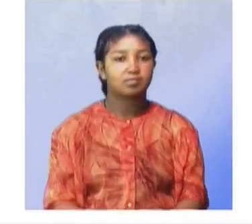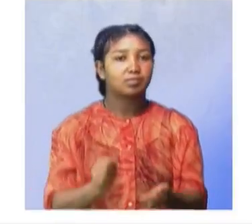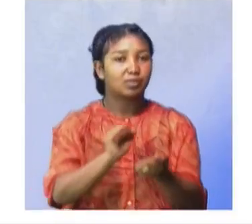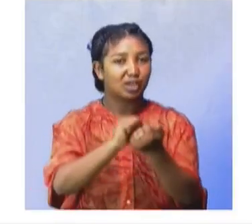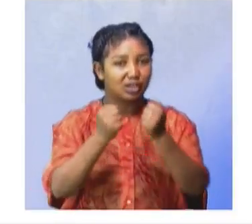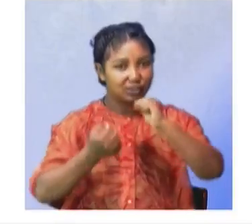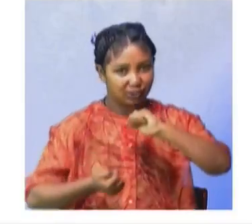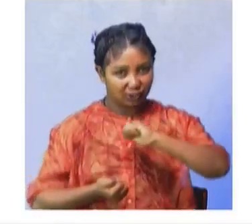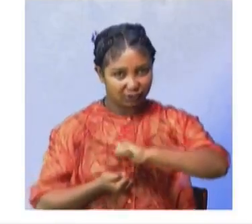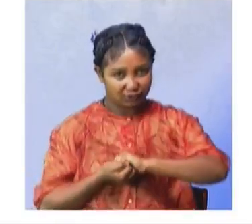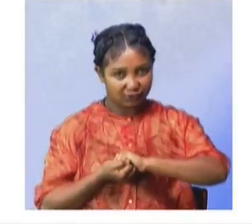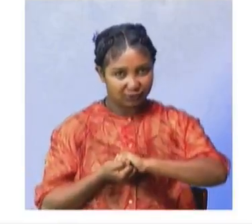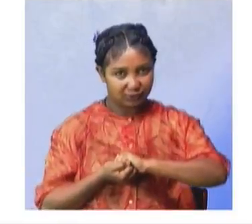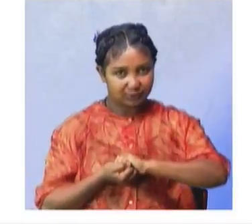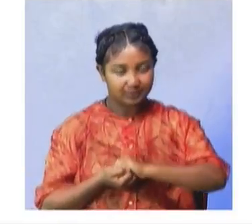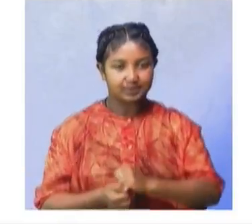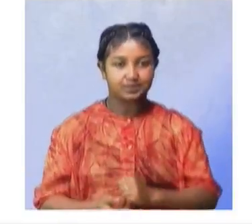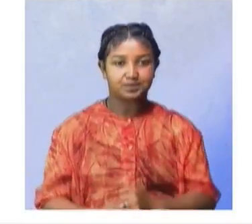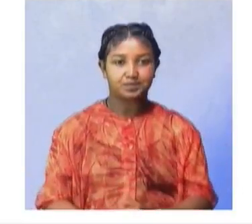Change